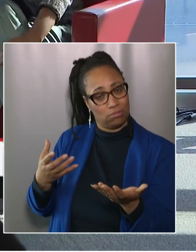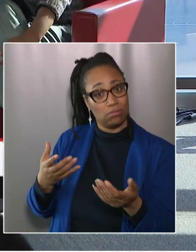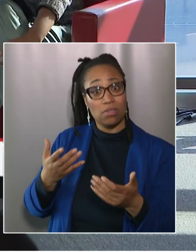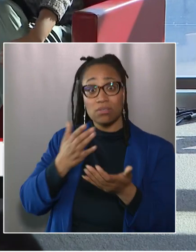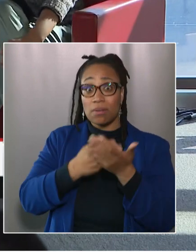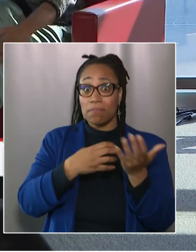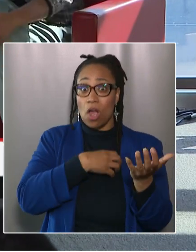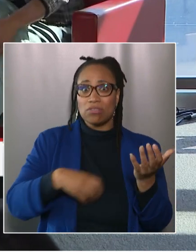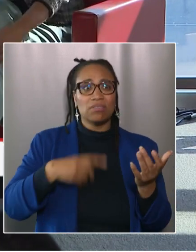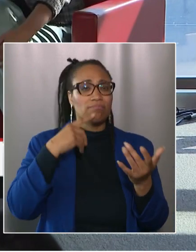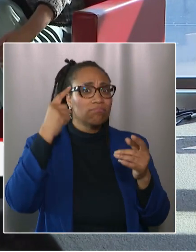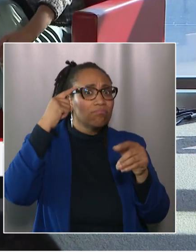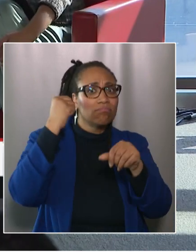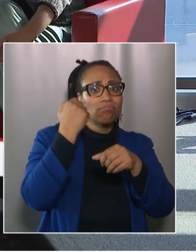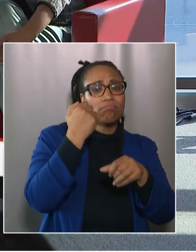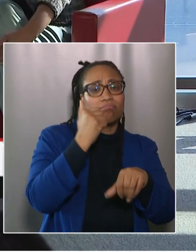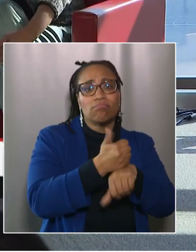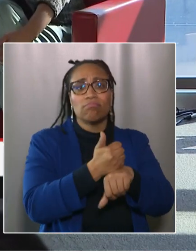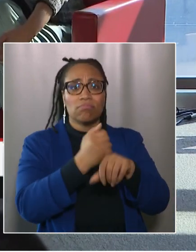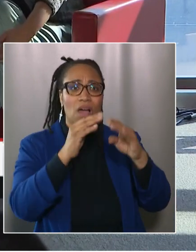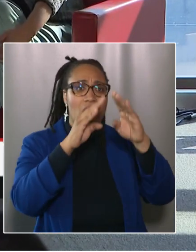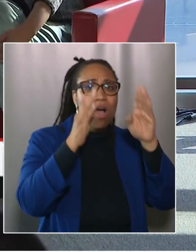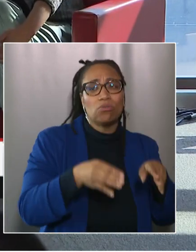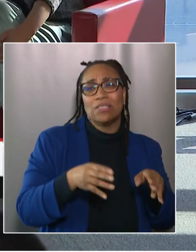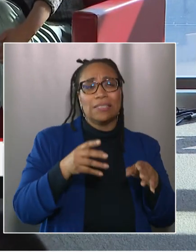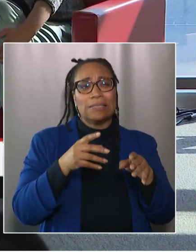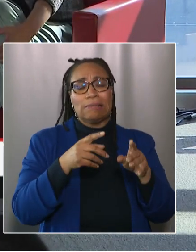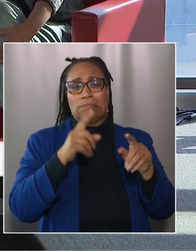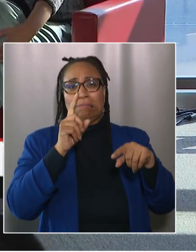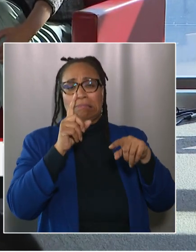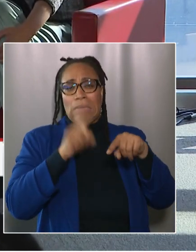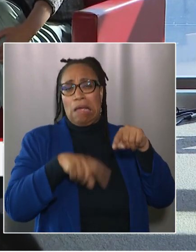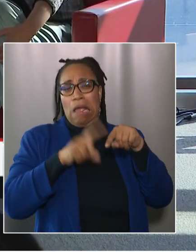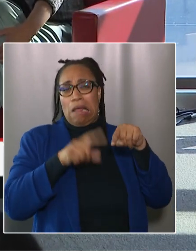would you sort of coach them about housing? I mean,